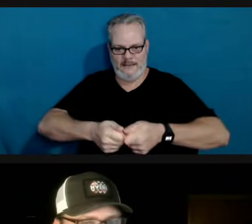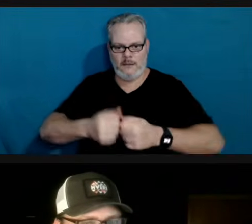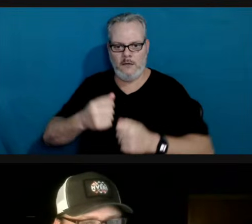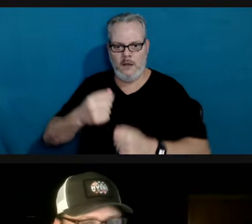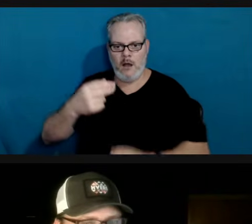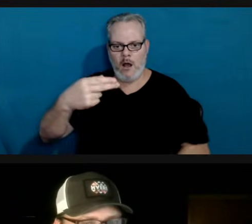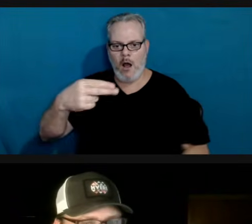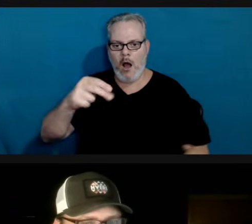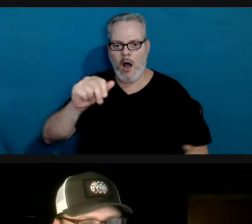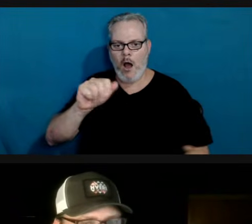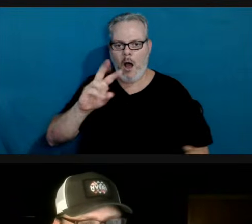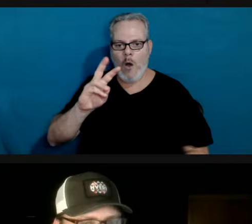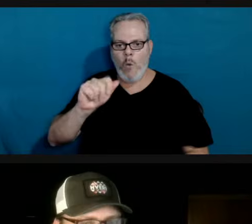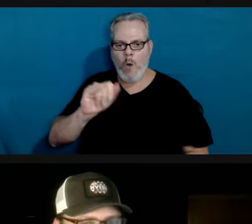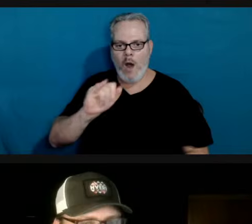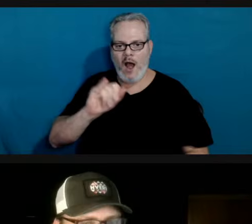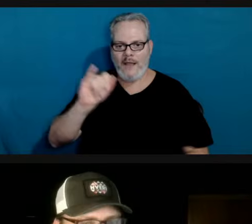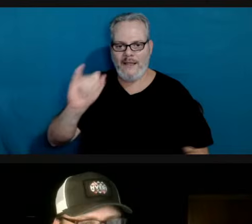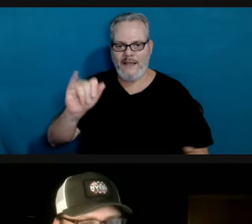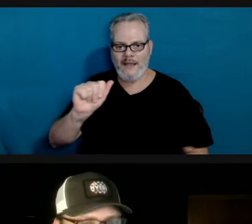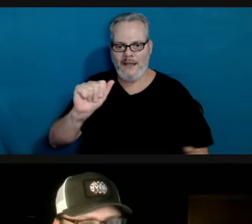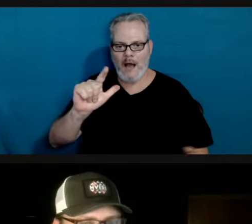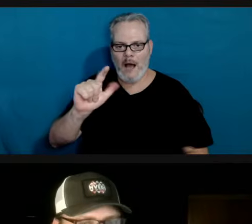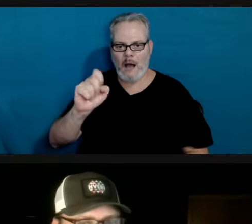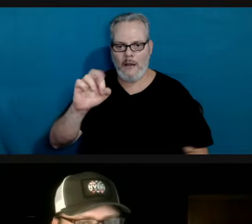to 888-777.